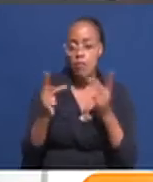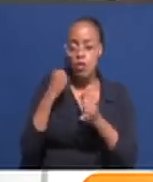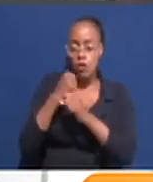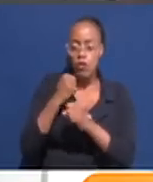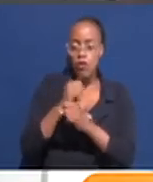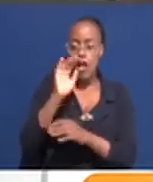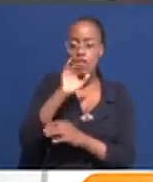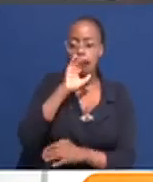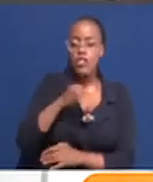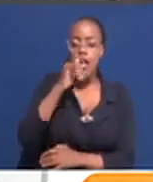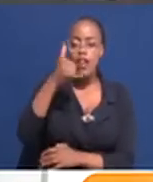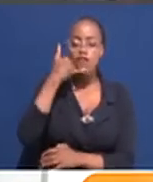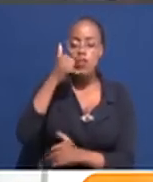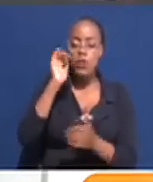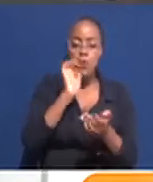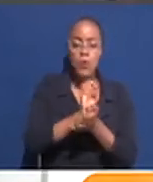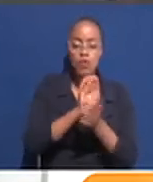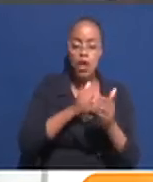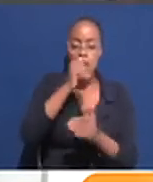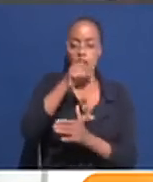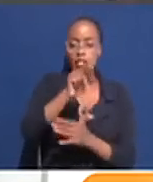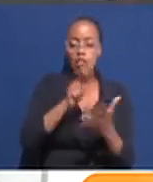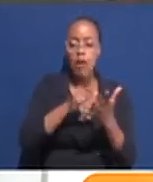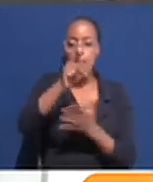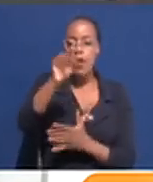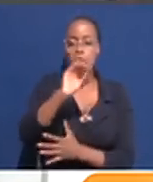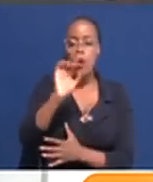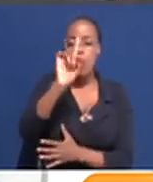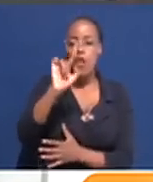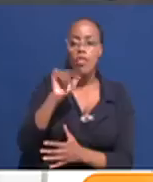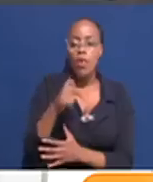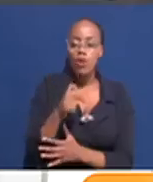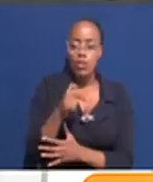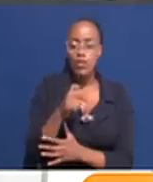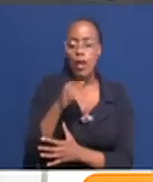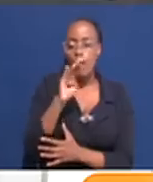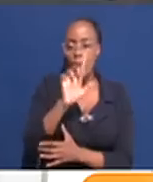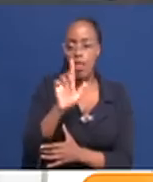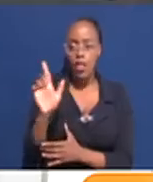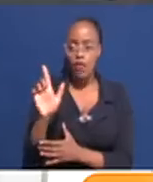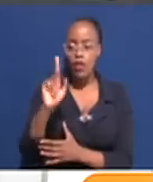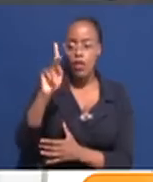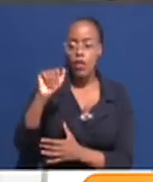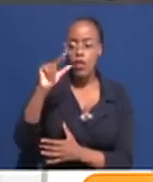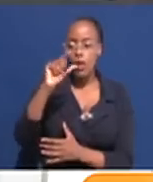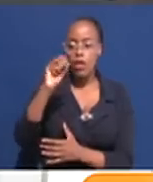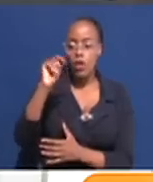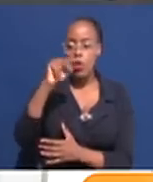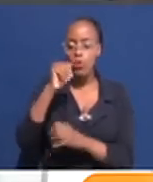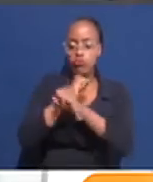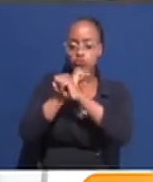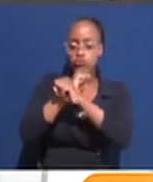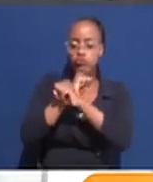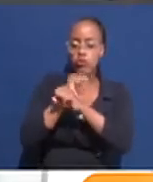son's phone, which had been detained after he failed to pay a 1,000 shillings bill. Kangogo has defended herself against